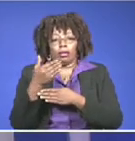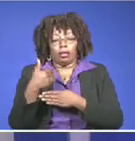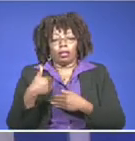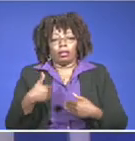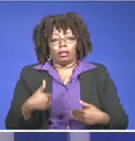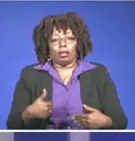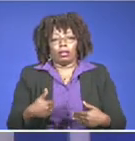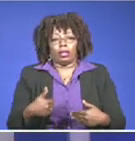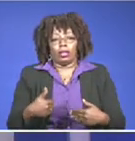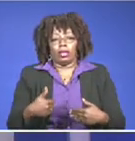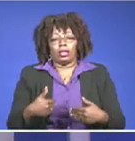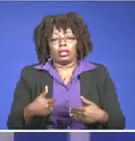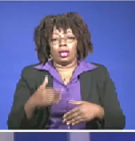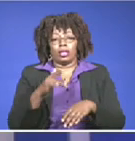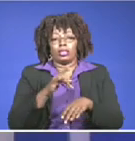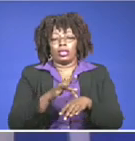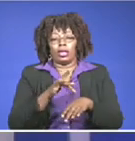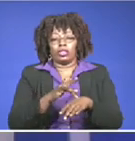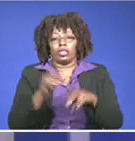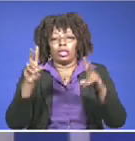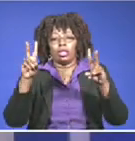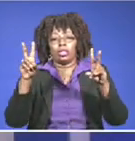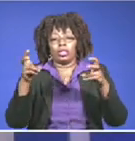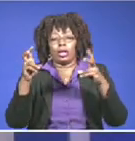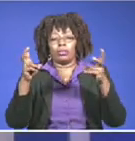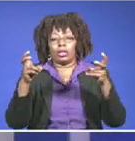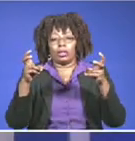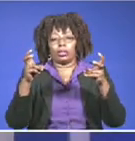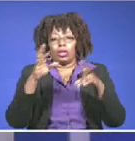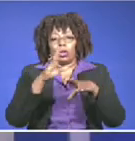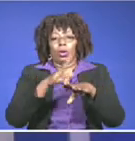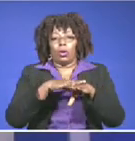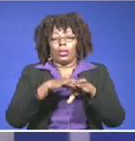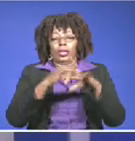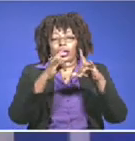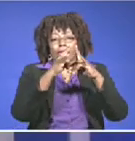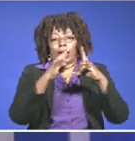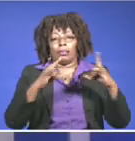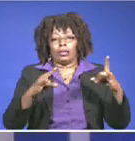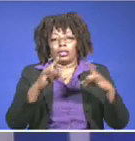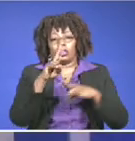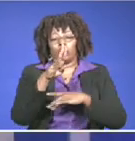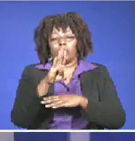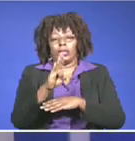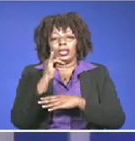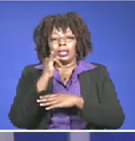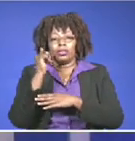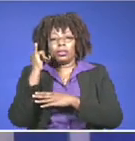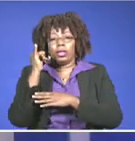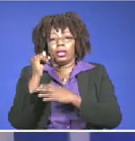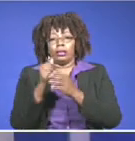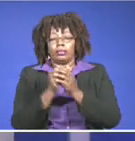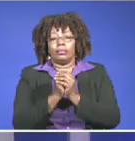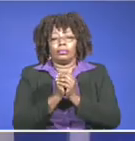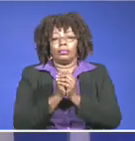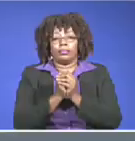bit of a thorny subject that sparked protest on the campus yesterday. Jiminy DeSwain was there for all the